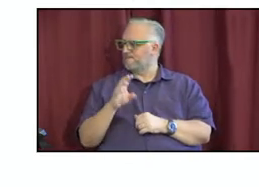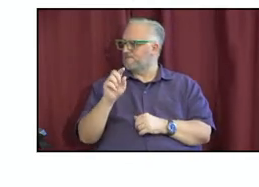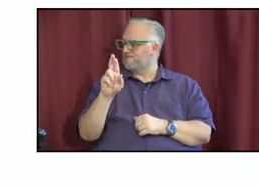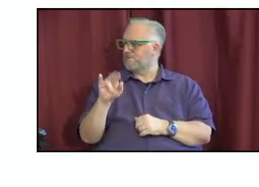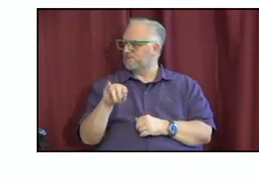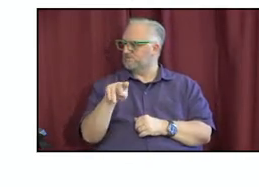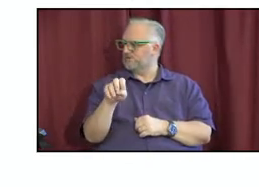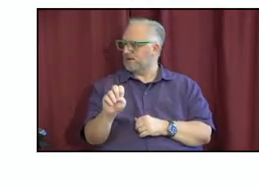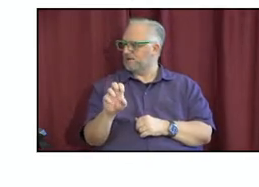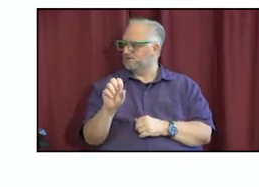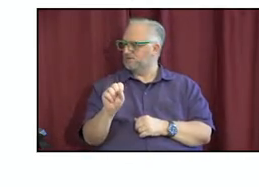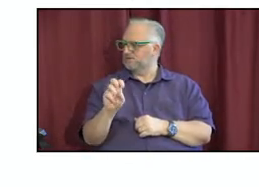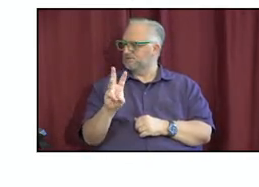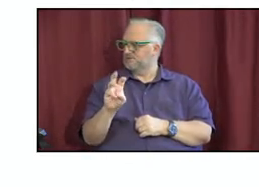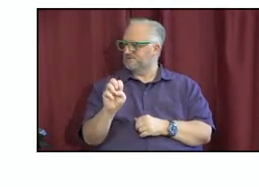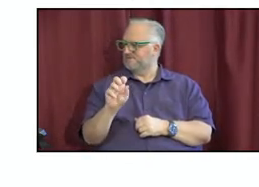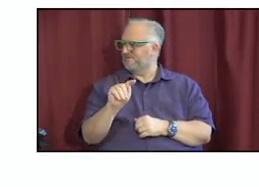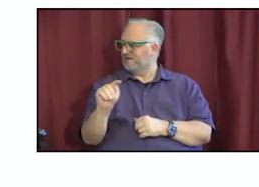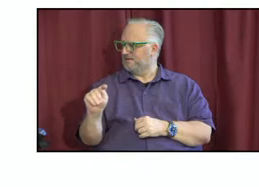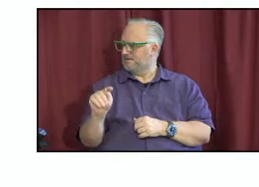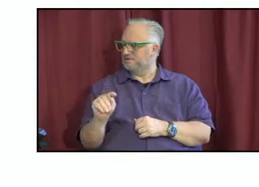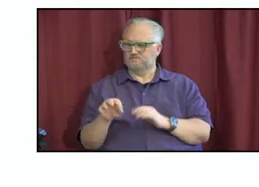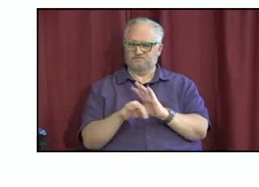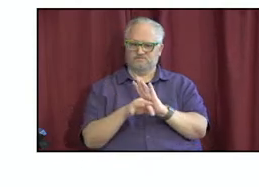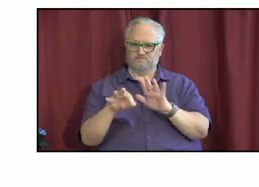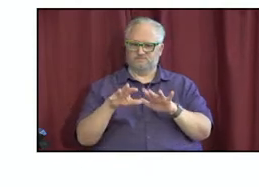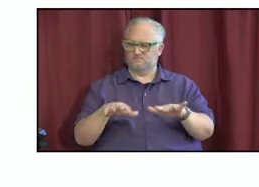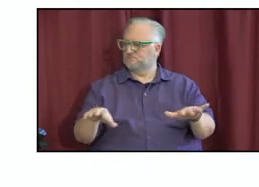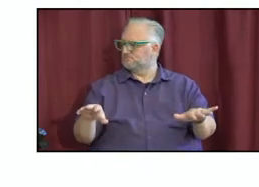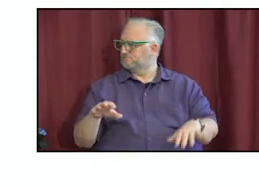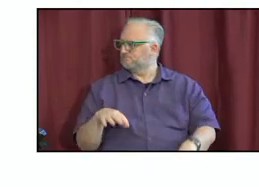Mary Jane Svet,